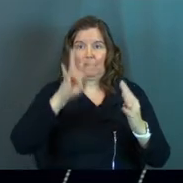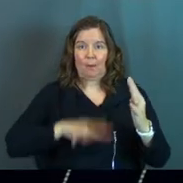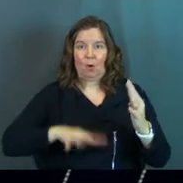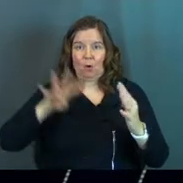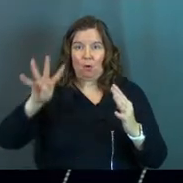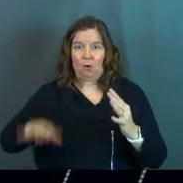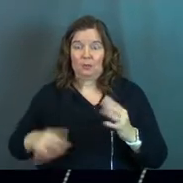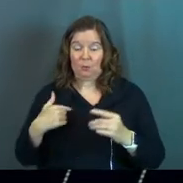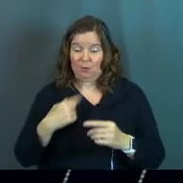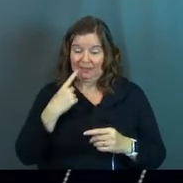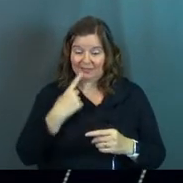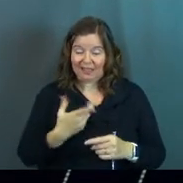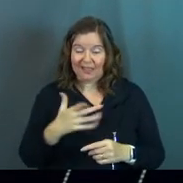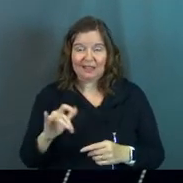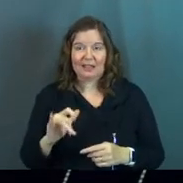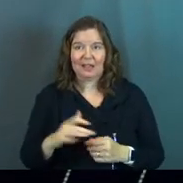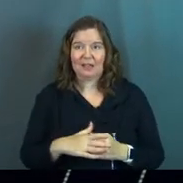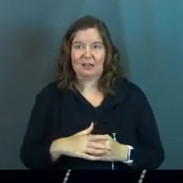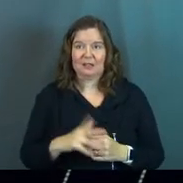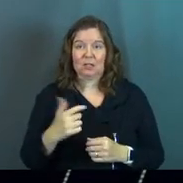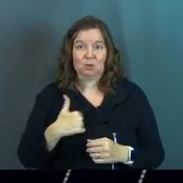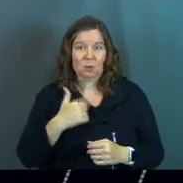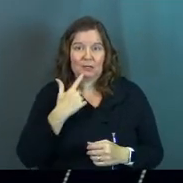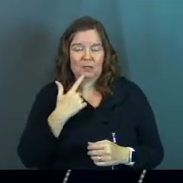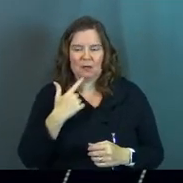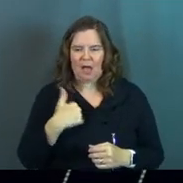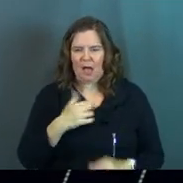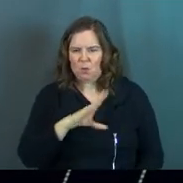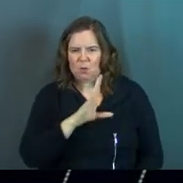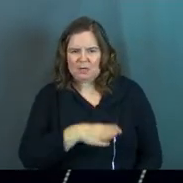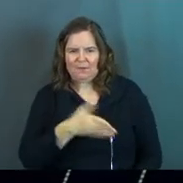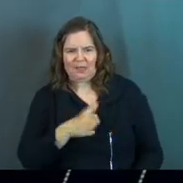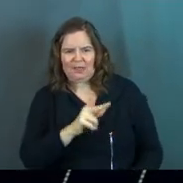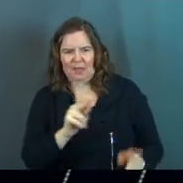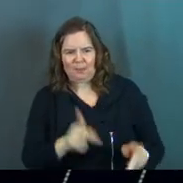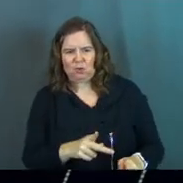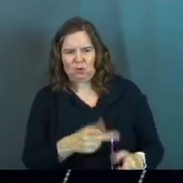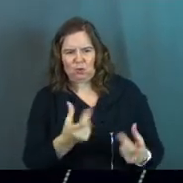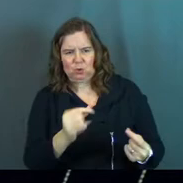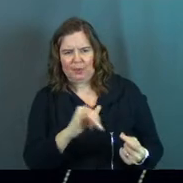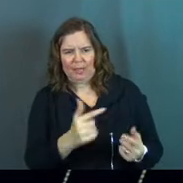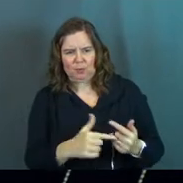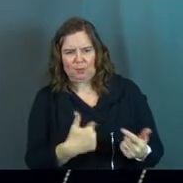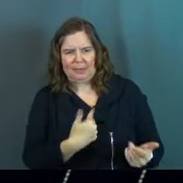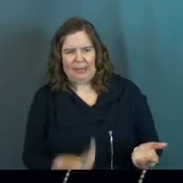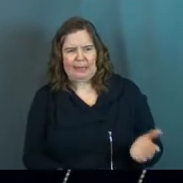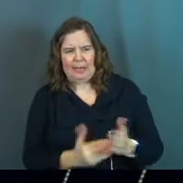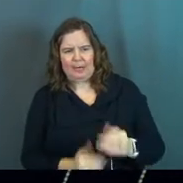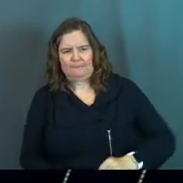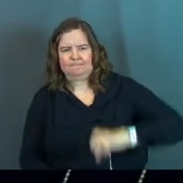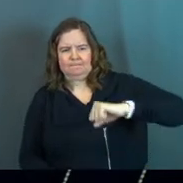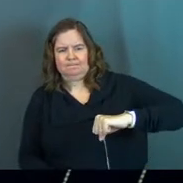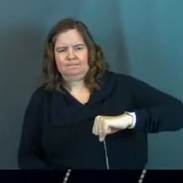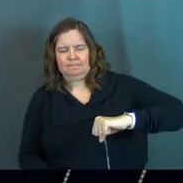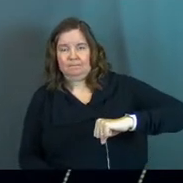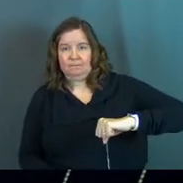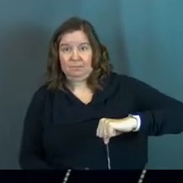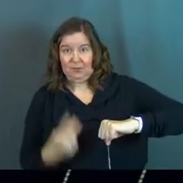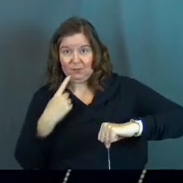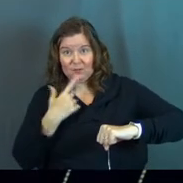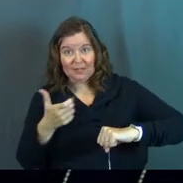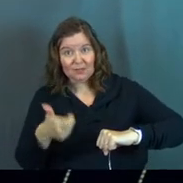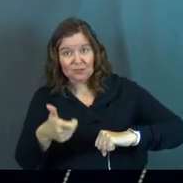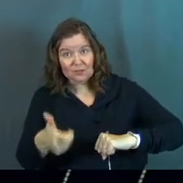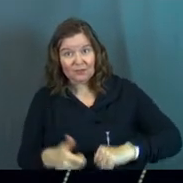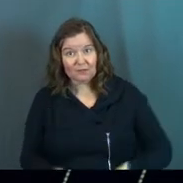other side of that. We've said things like this to ourselves. I'll never let that person do that to me again. You ever say